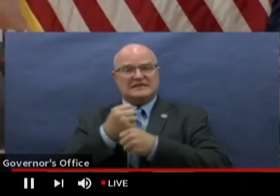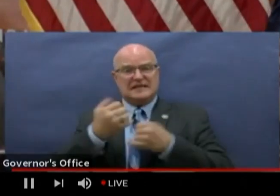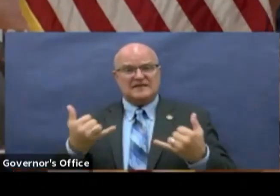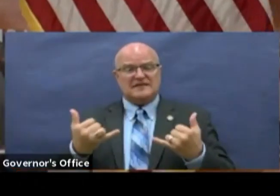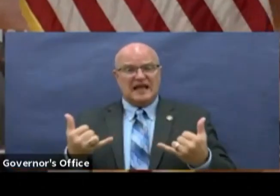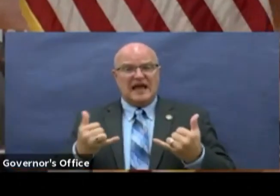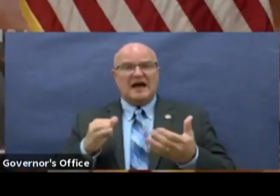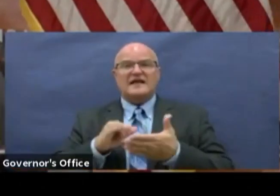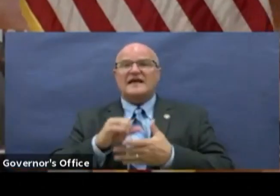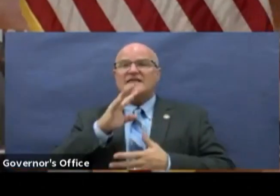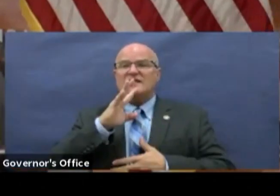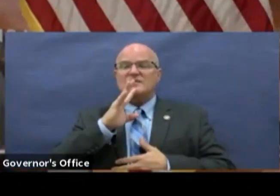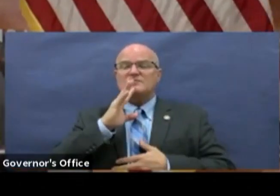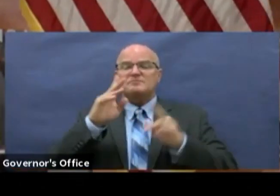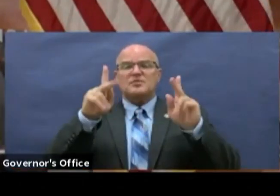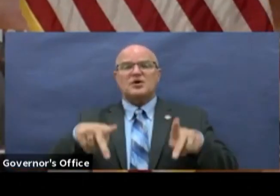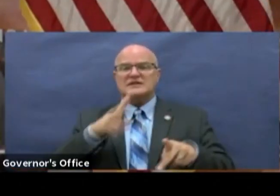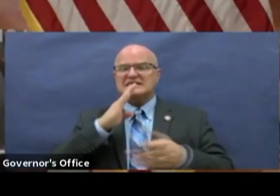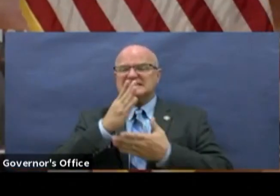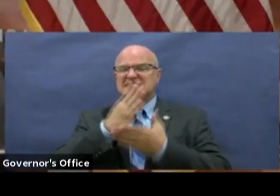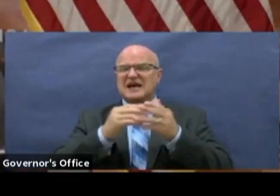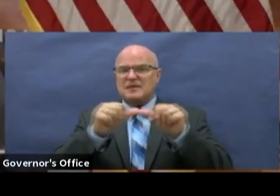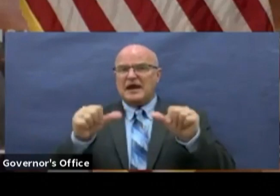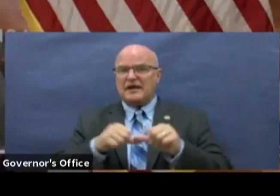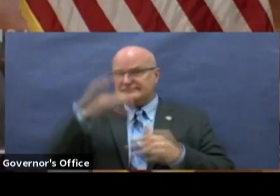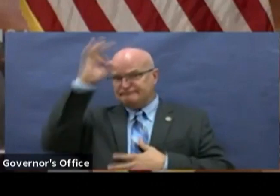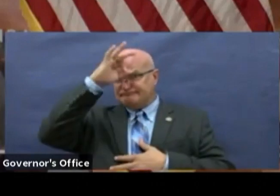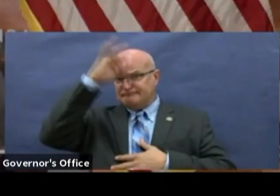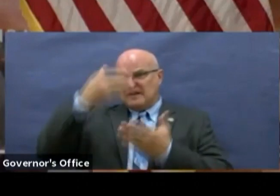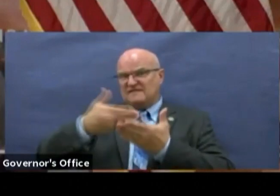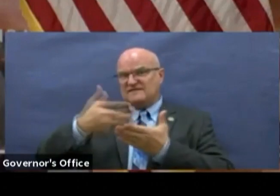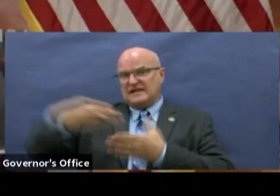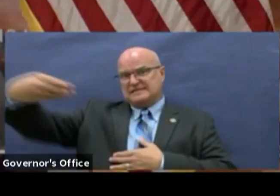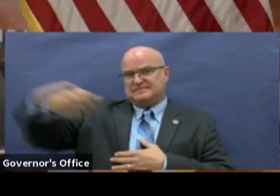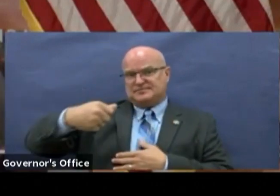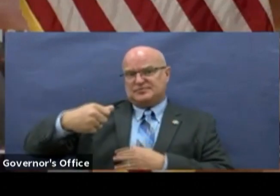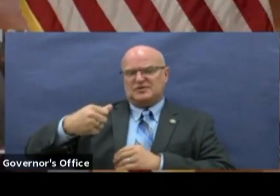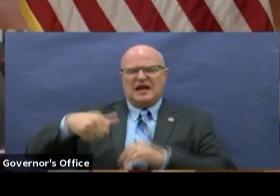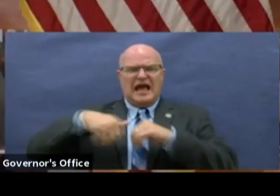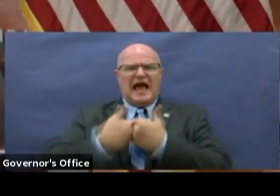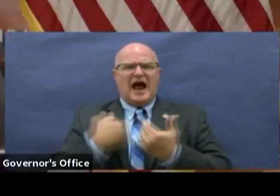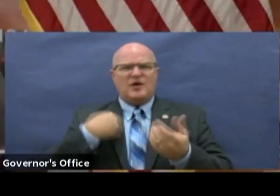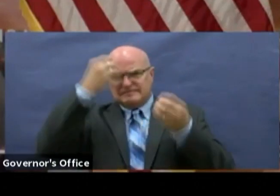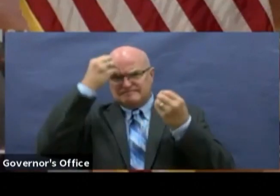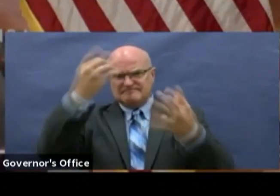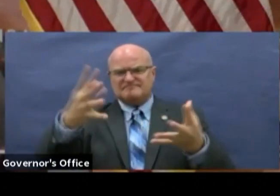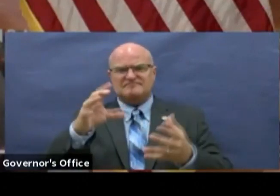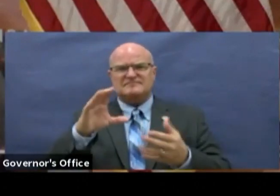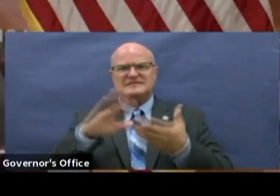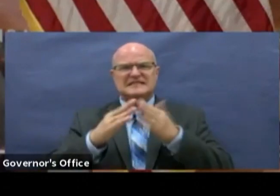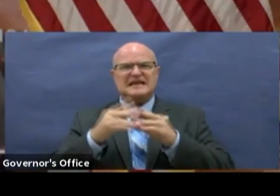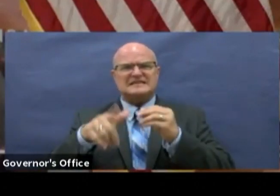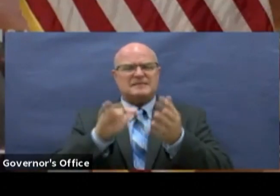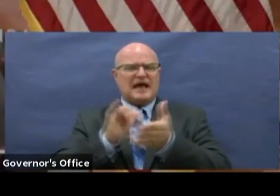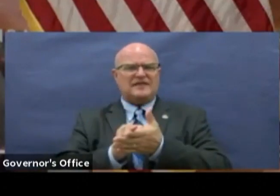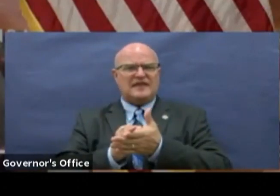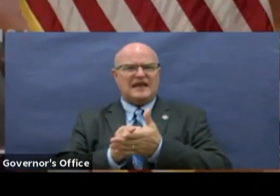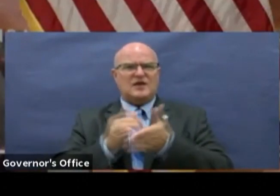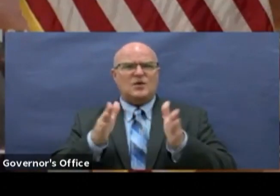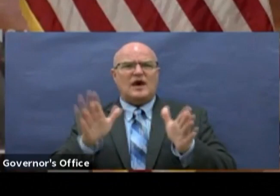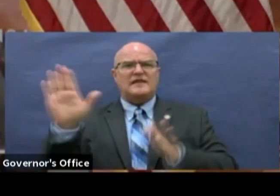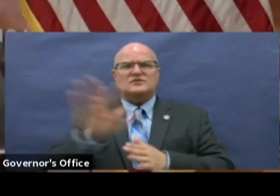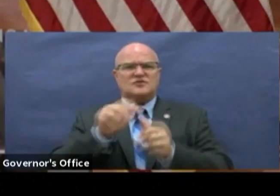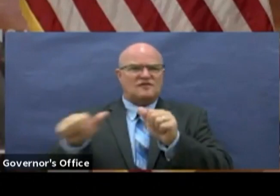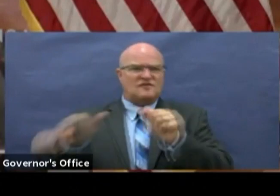I talked to said some areas do not know about this funding yet. How are we notifying towns and counties about this? And is there any way that you're following